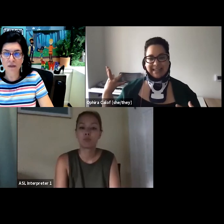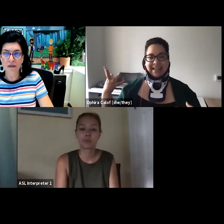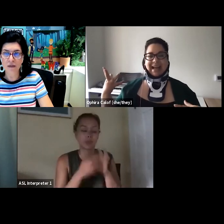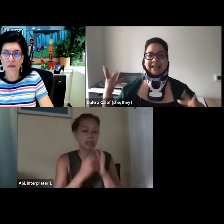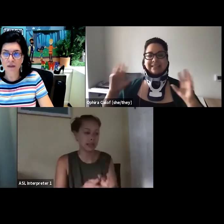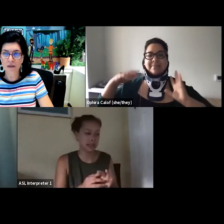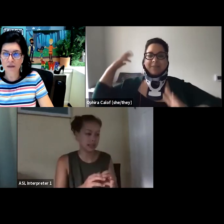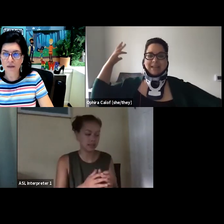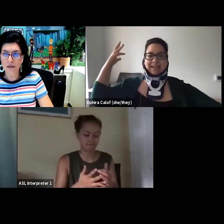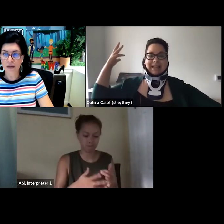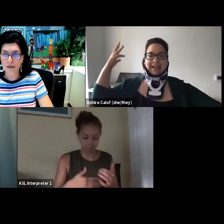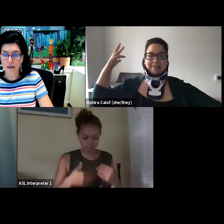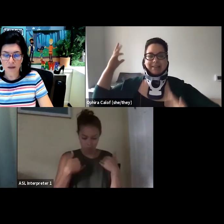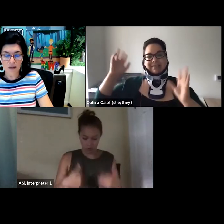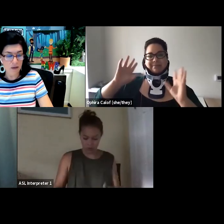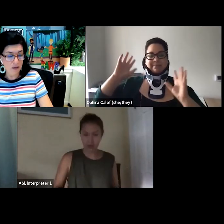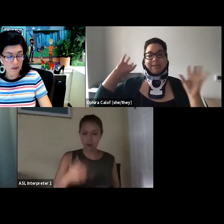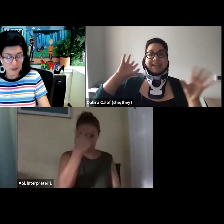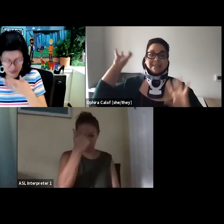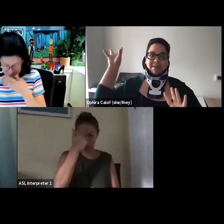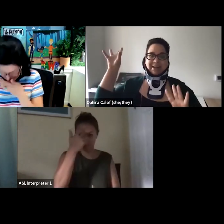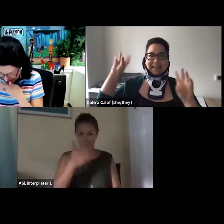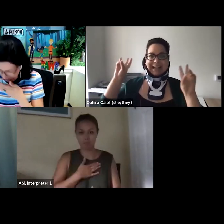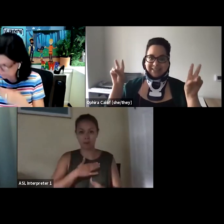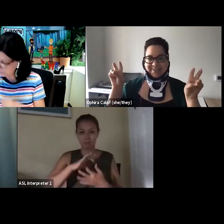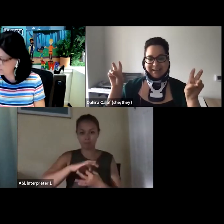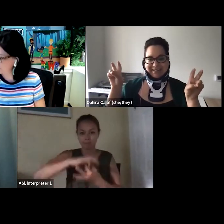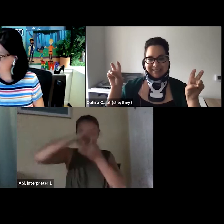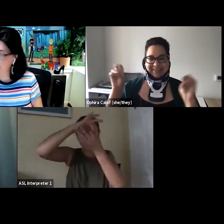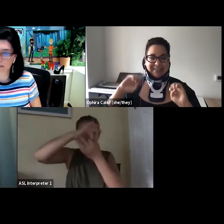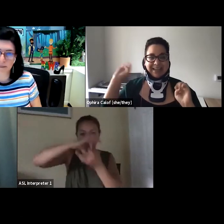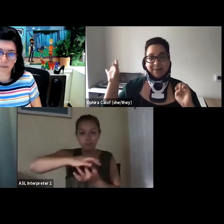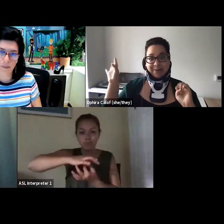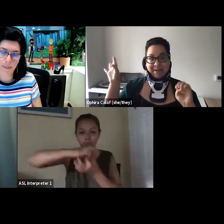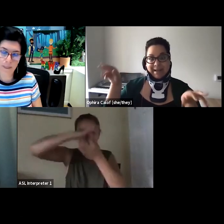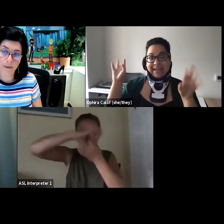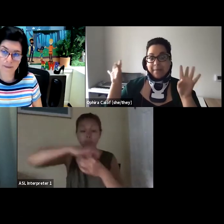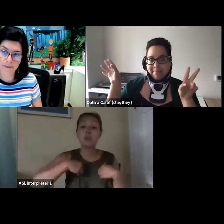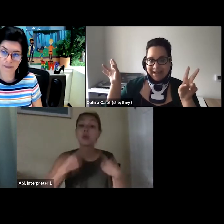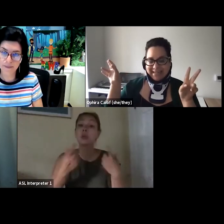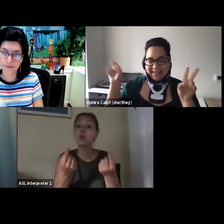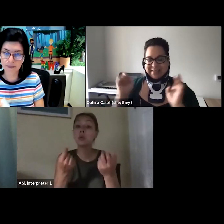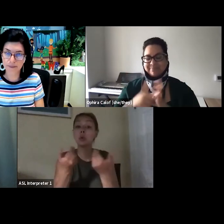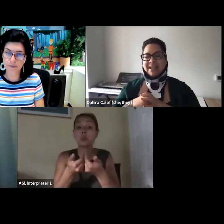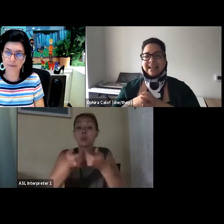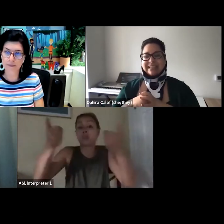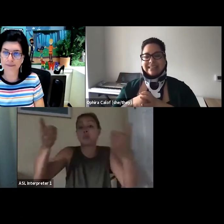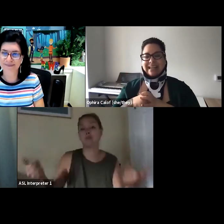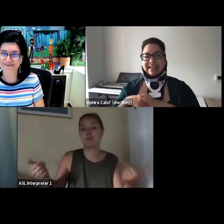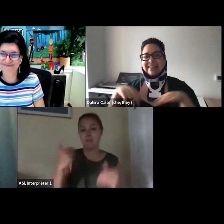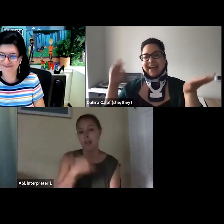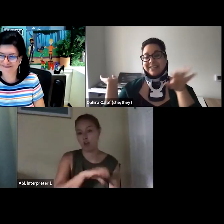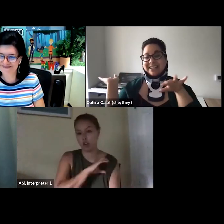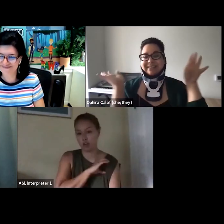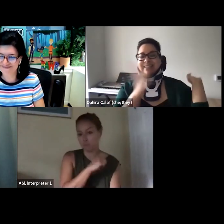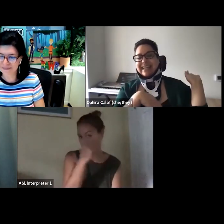body. I separated out mind and body as two characters. I called my mind Mindy, and